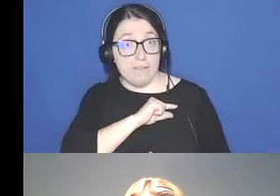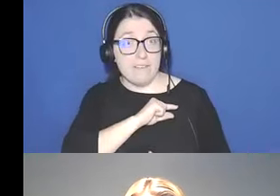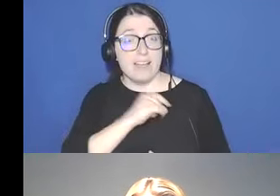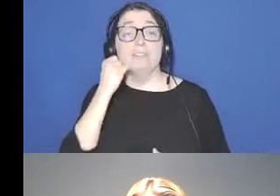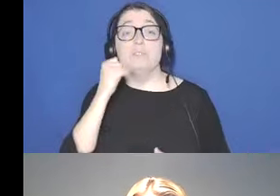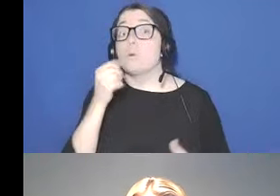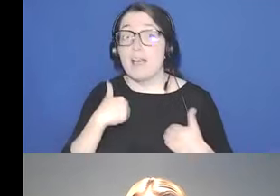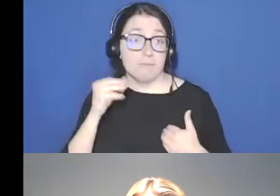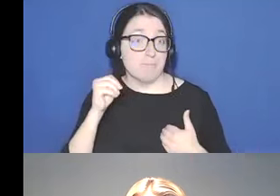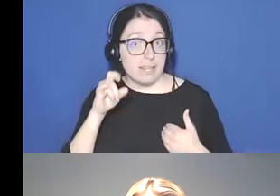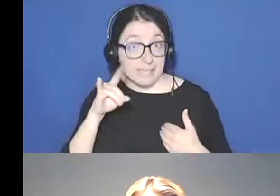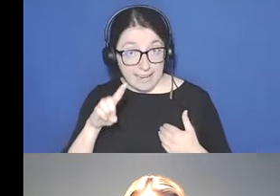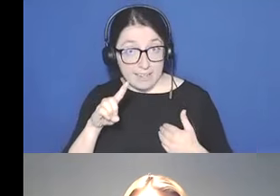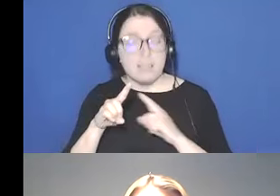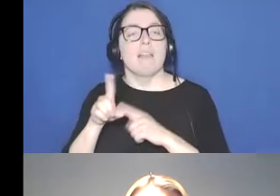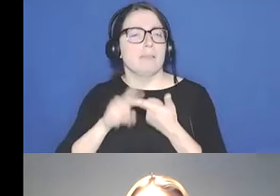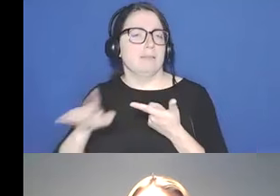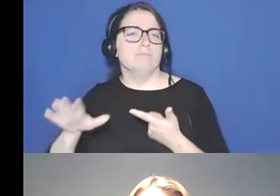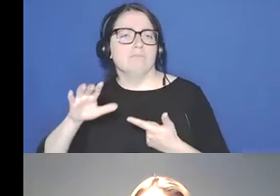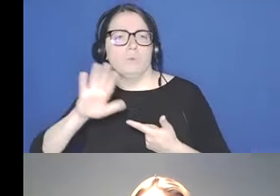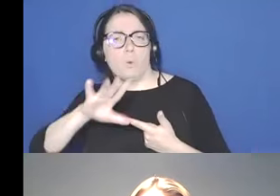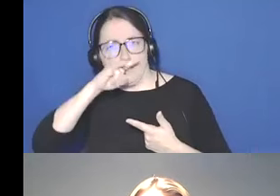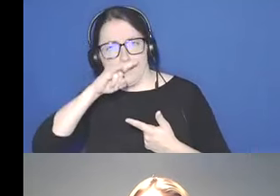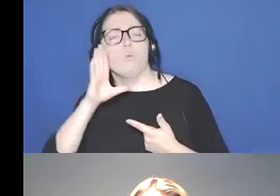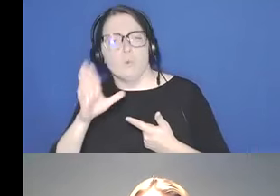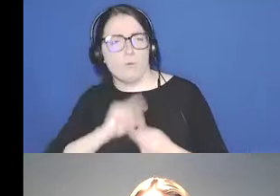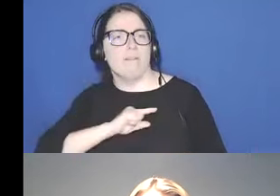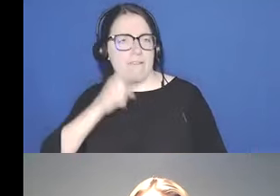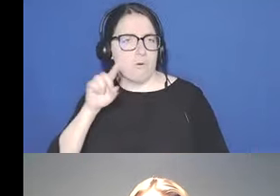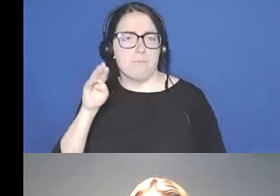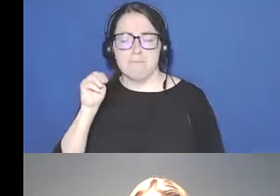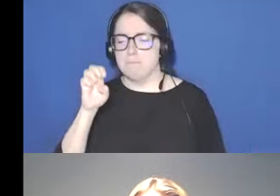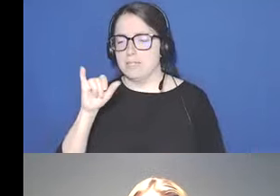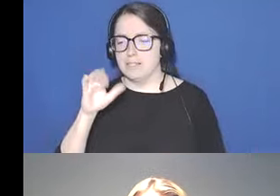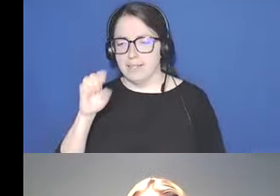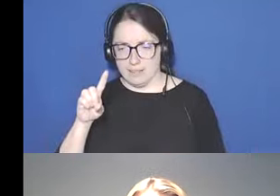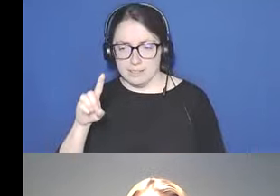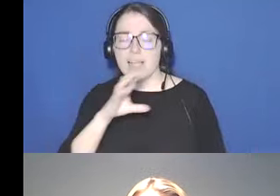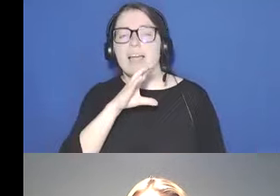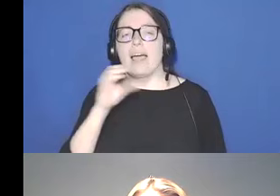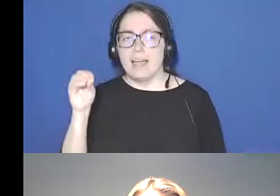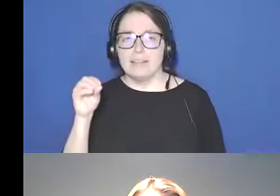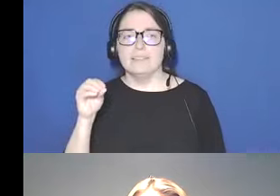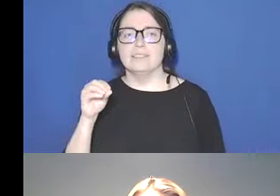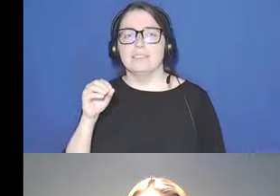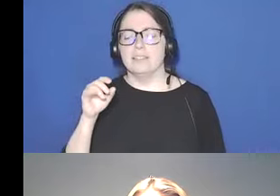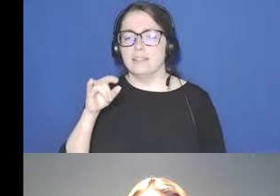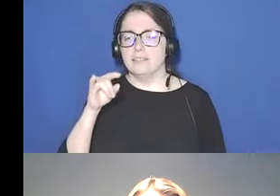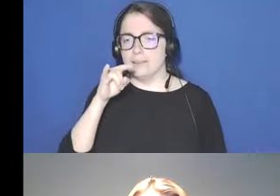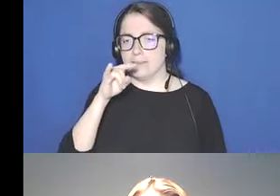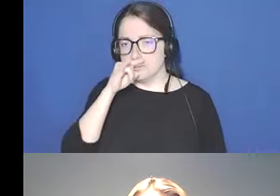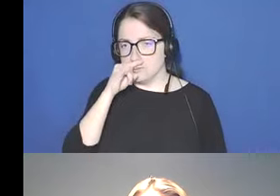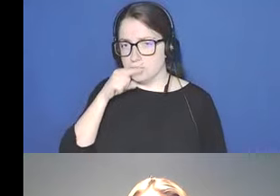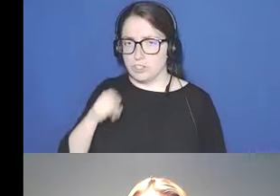would qualify for a Medicaid product. And there is a certain dollar monthly income that the child would get as